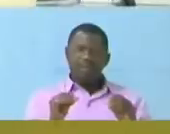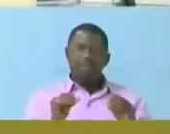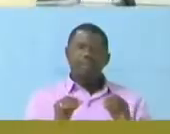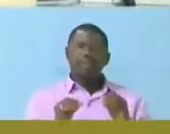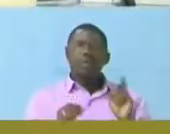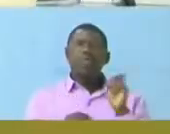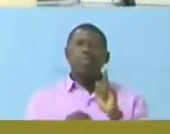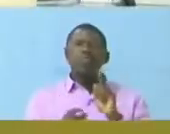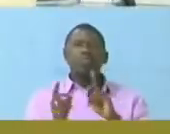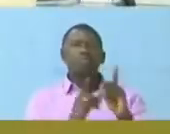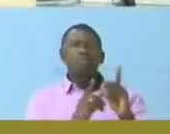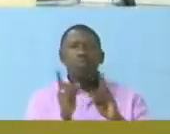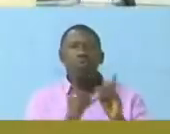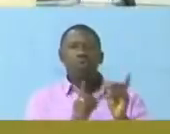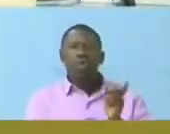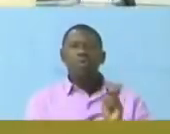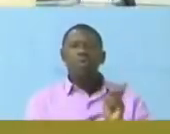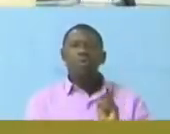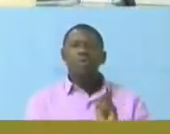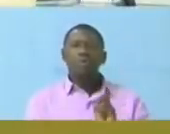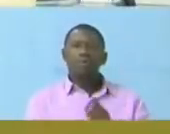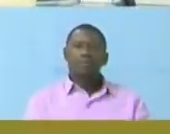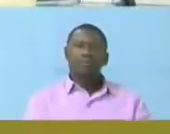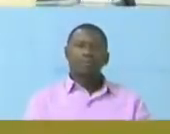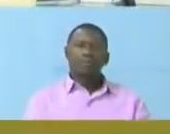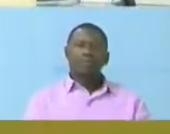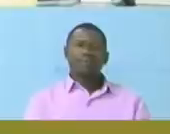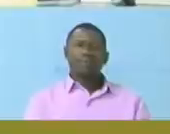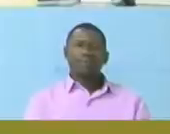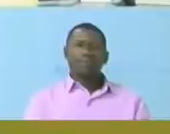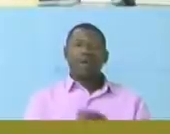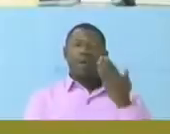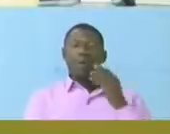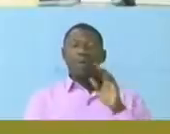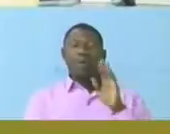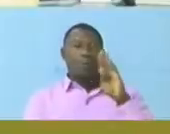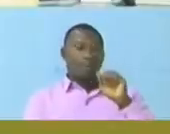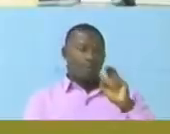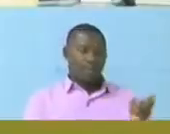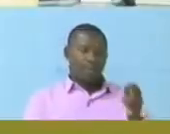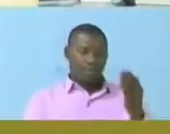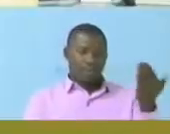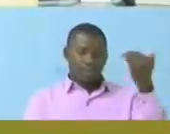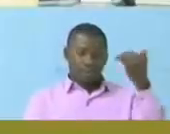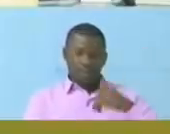came to my office and I asked him about